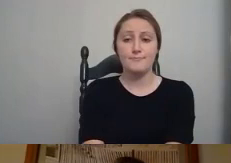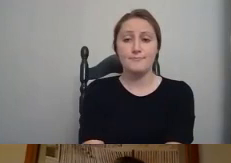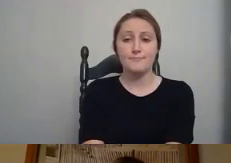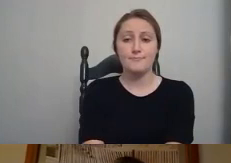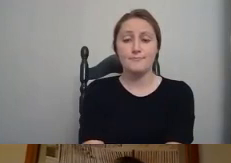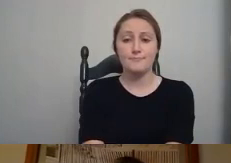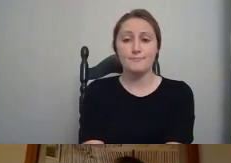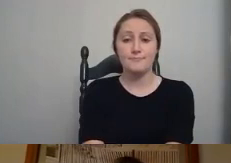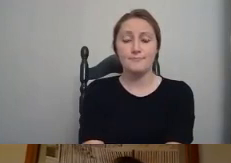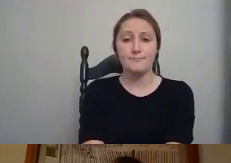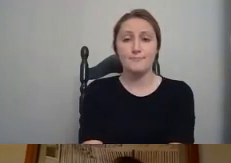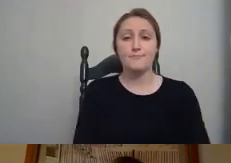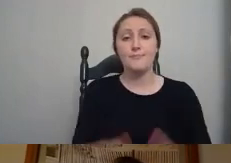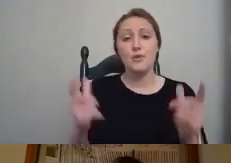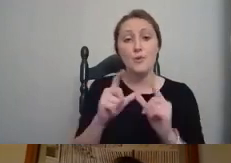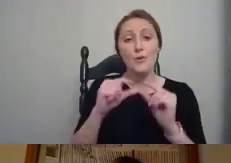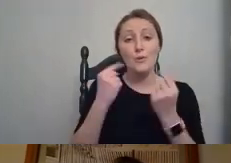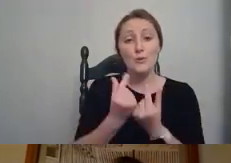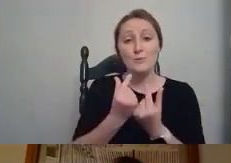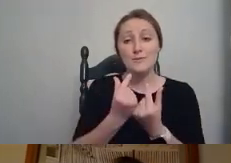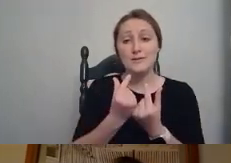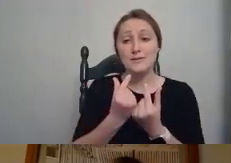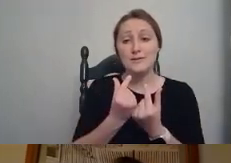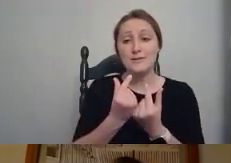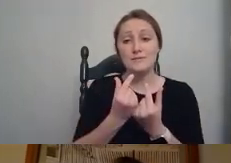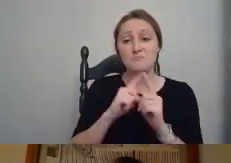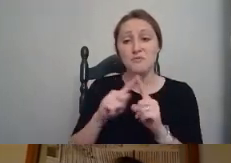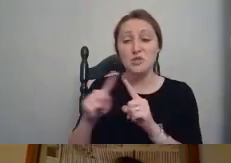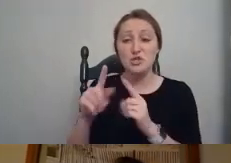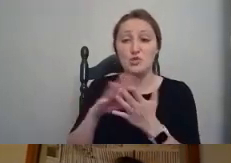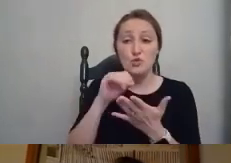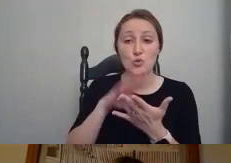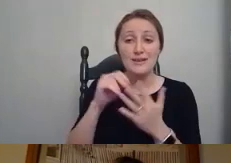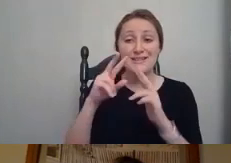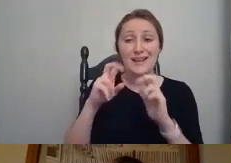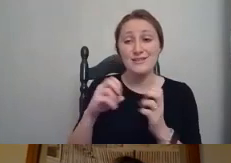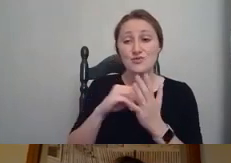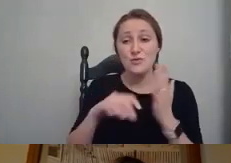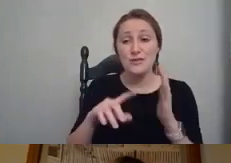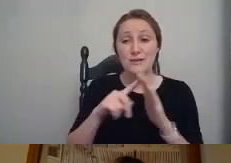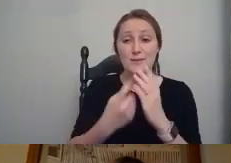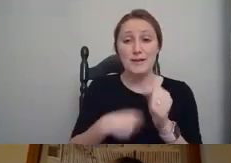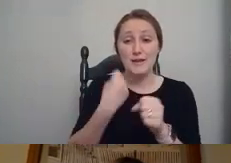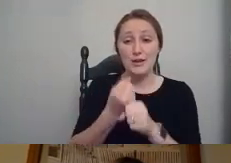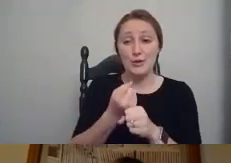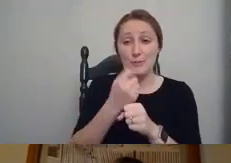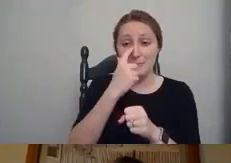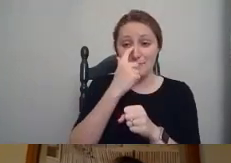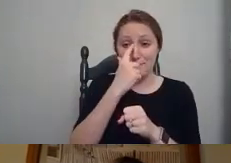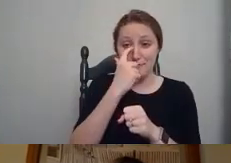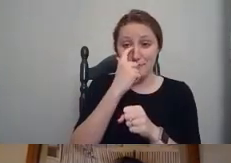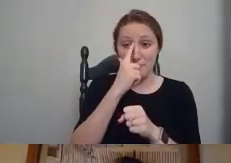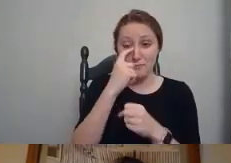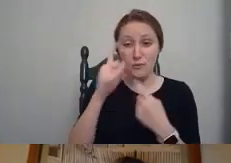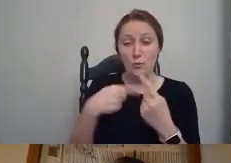About small groups and differentiated learning, assessing students at the beginning of the year. When will